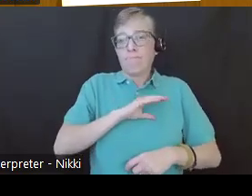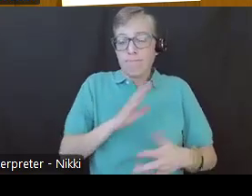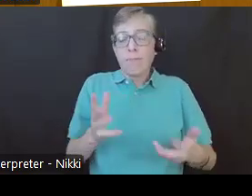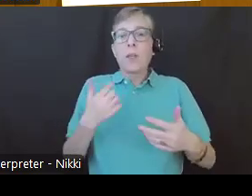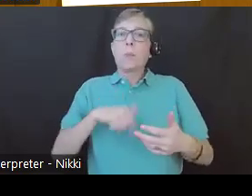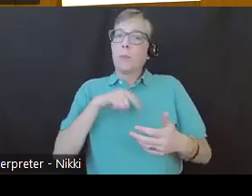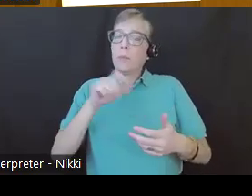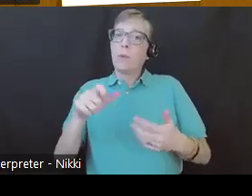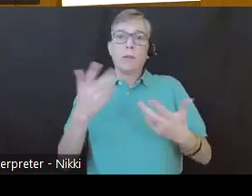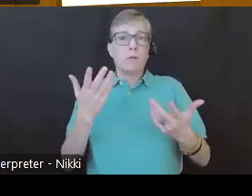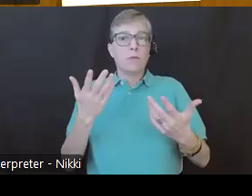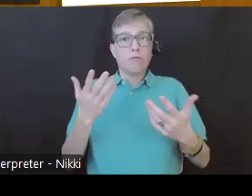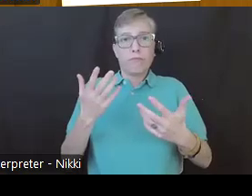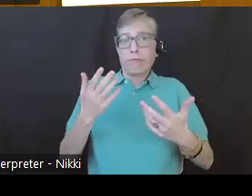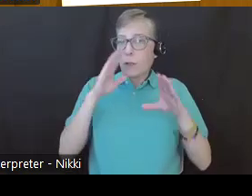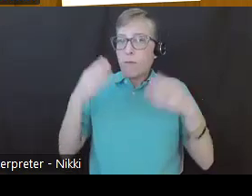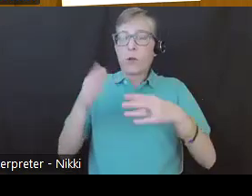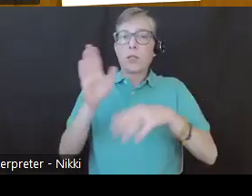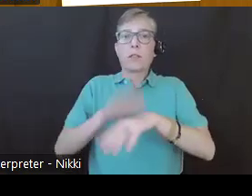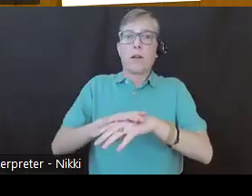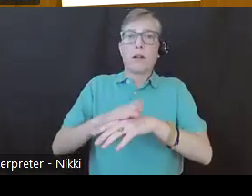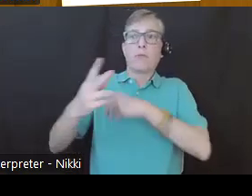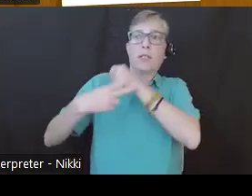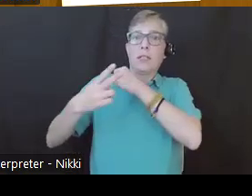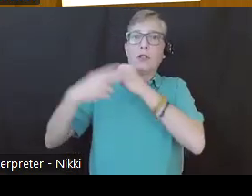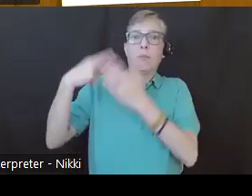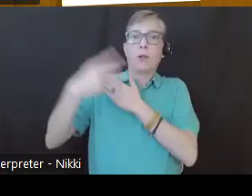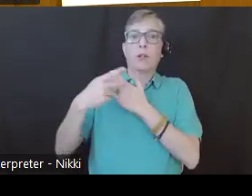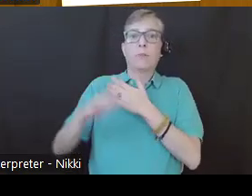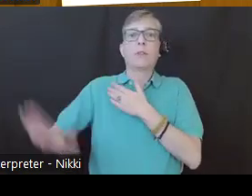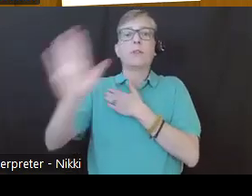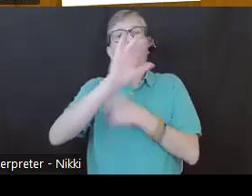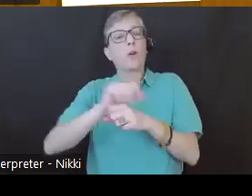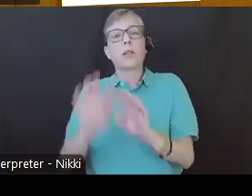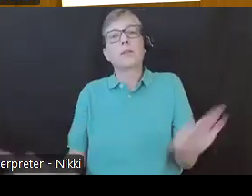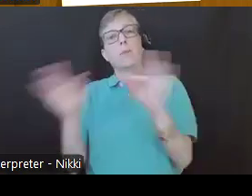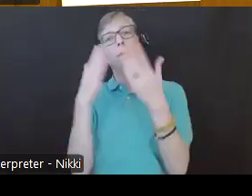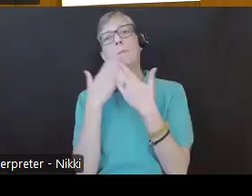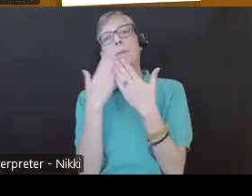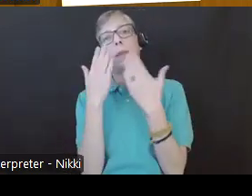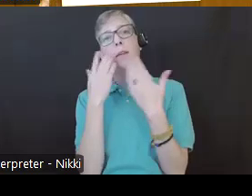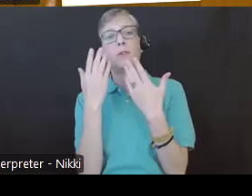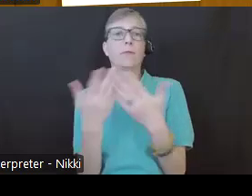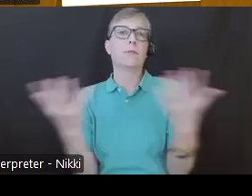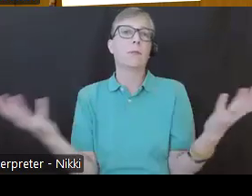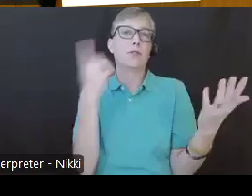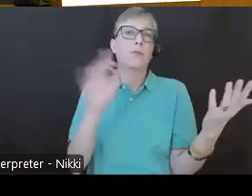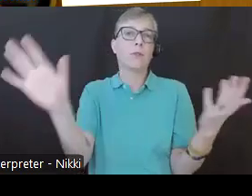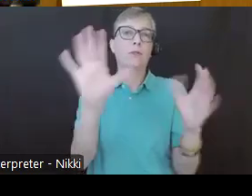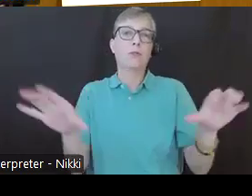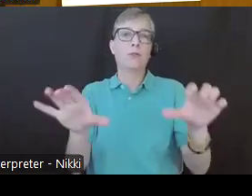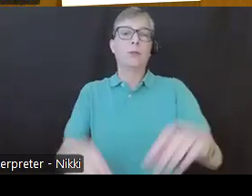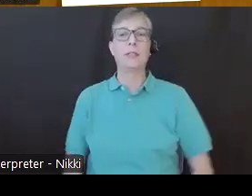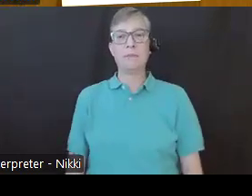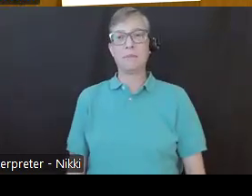what you're doing is so very important. We want to keep you in burns. So thanks for what you all are doing. Thanks again.